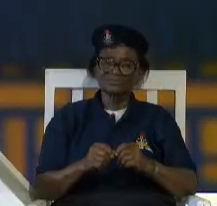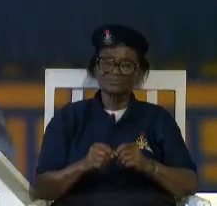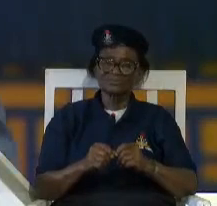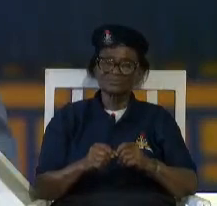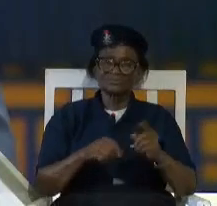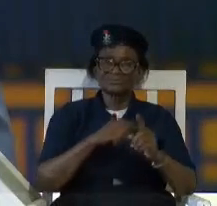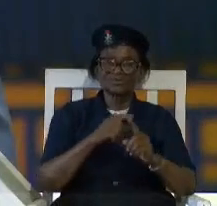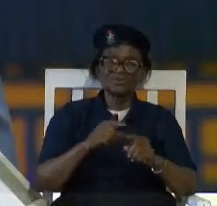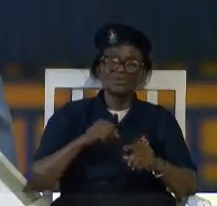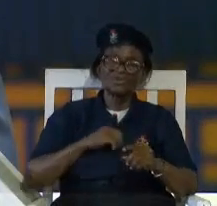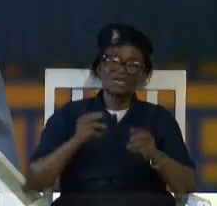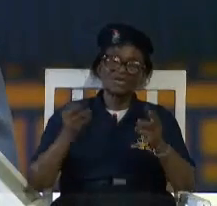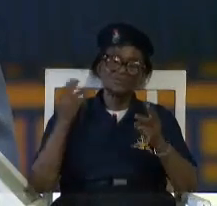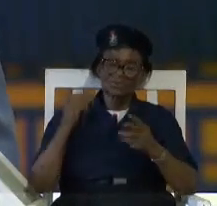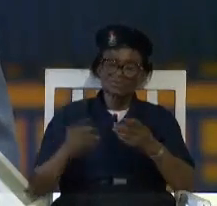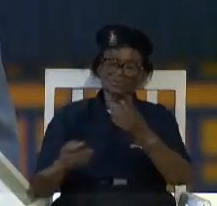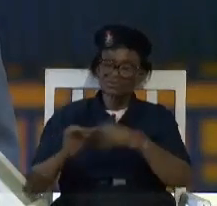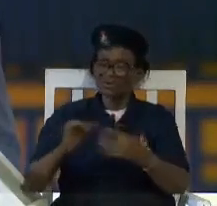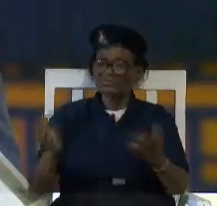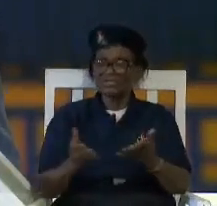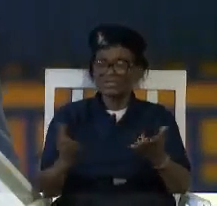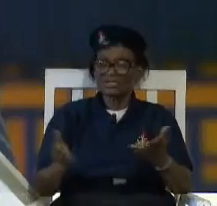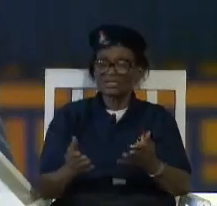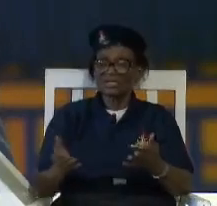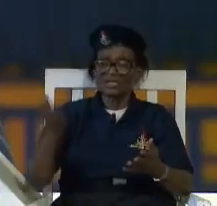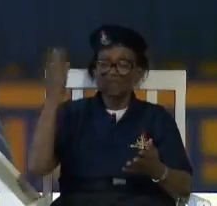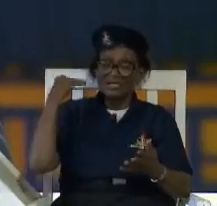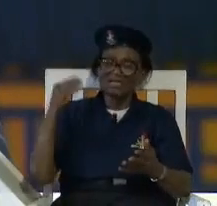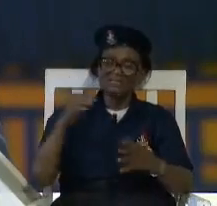When I was coming here last night,